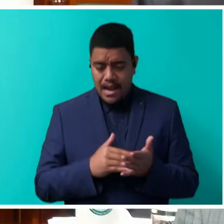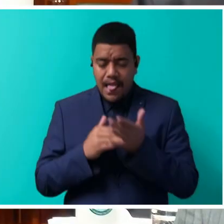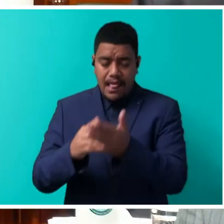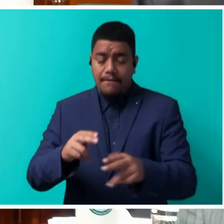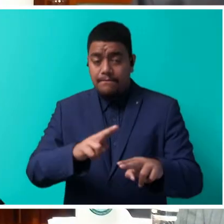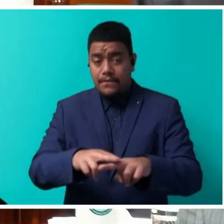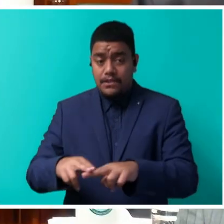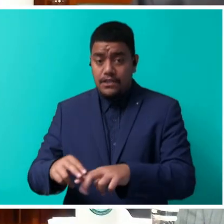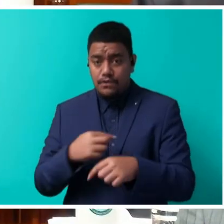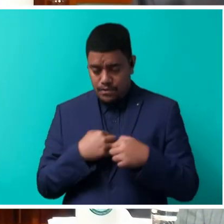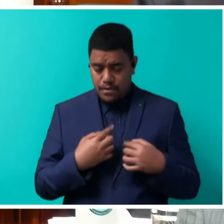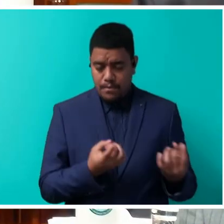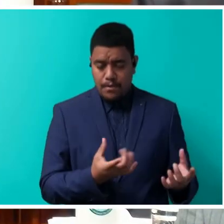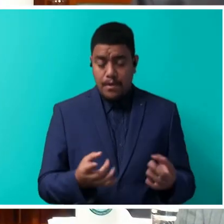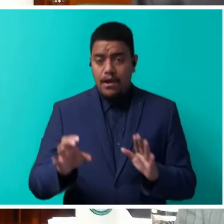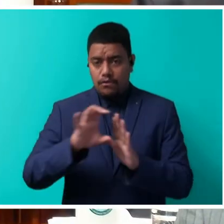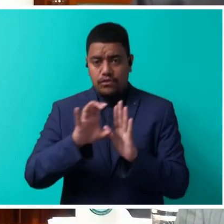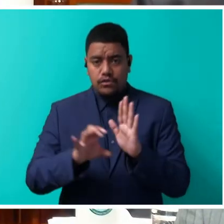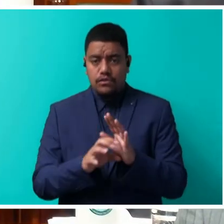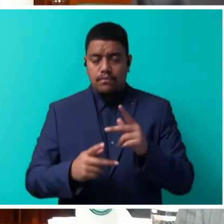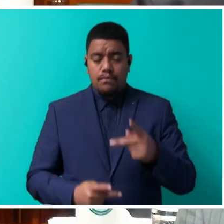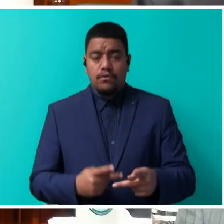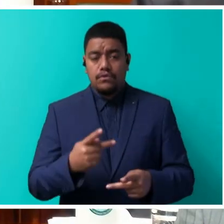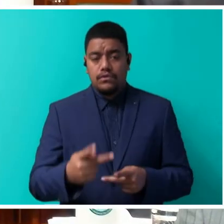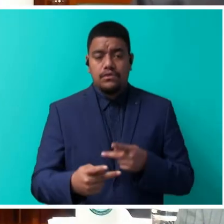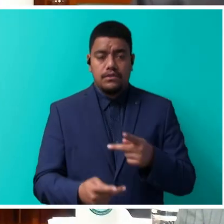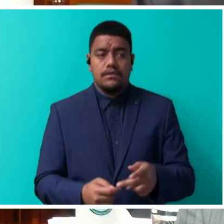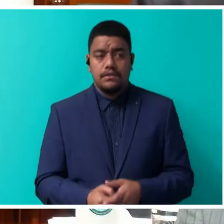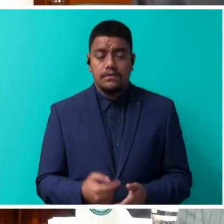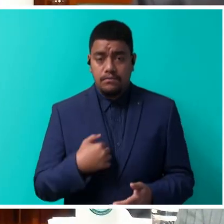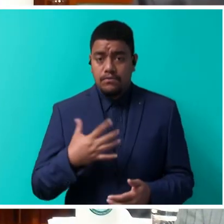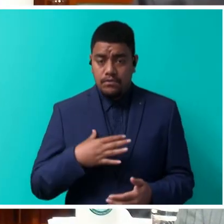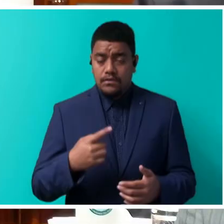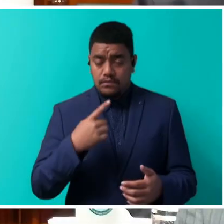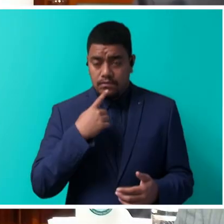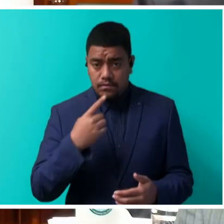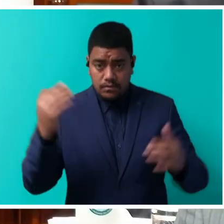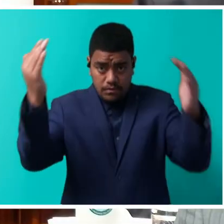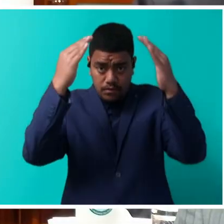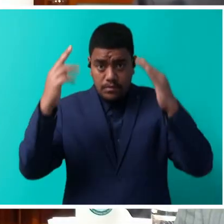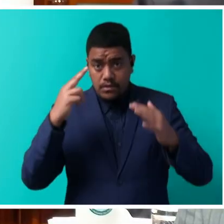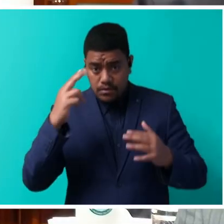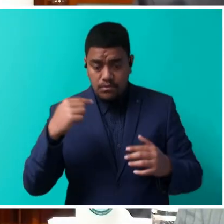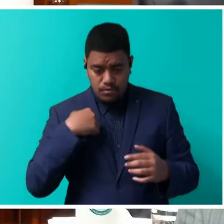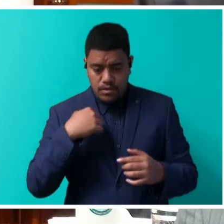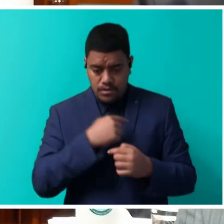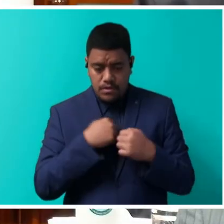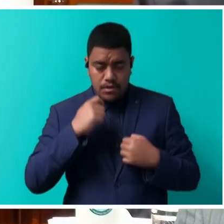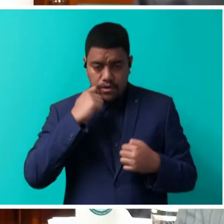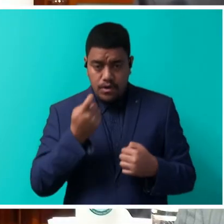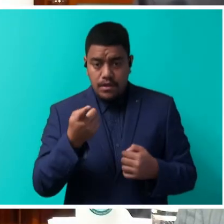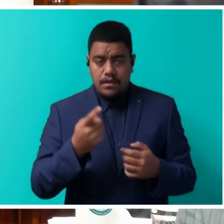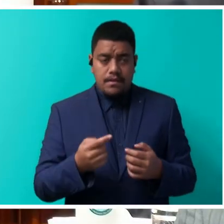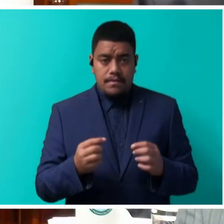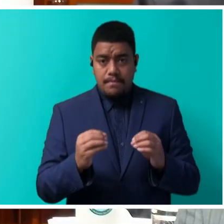prepare for this important constitutional process. And if I may say so, Mr. Speaker, sir, that will be tabling the referendum